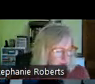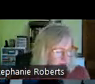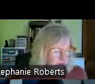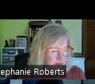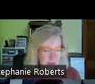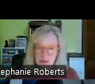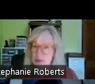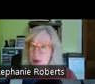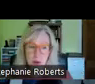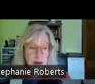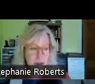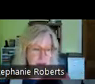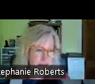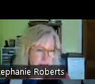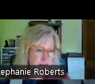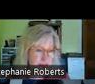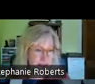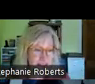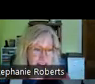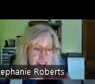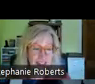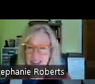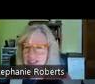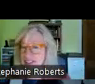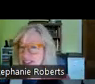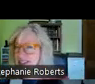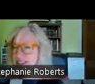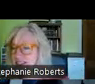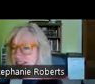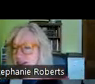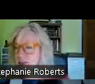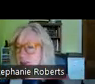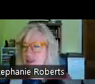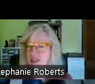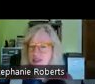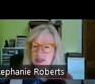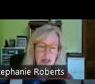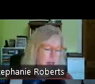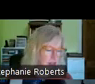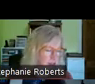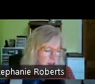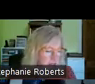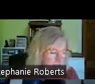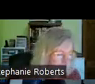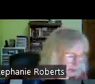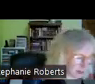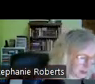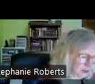Sarah is not with us today. I am. Oh, you are? I am. I had a class, so I wasn't here for the first half. Oh, perfect. Great. Glad you could